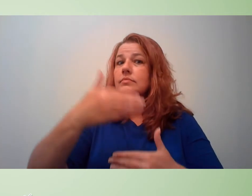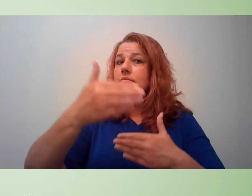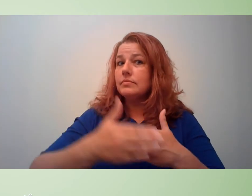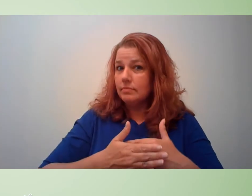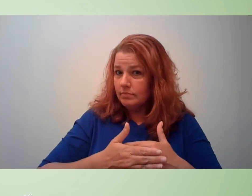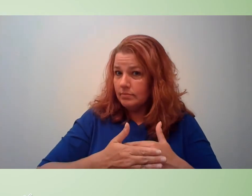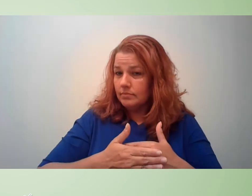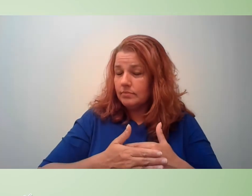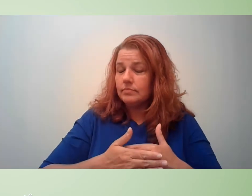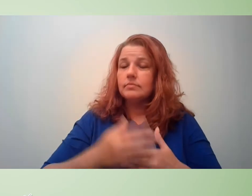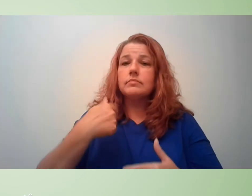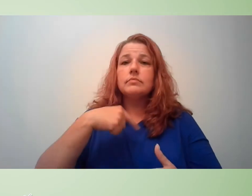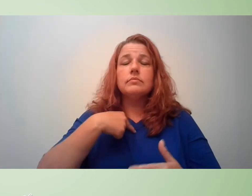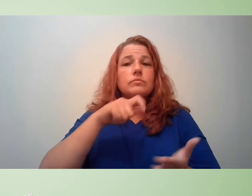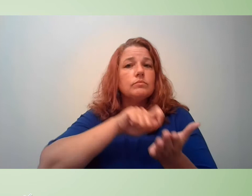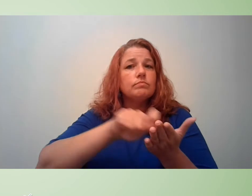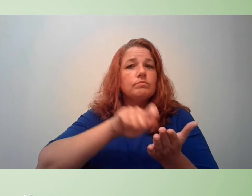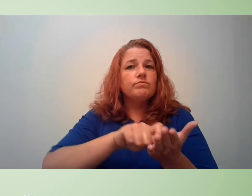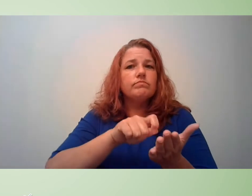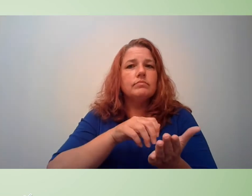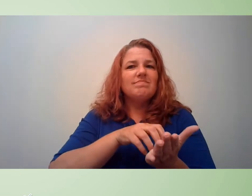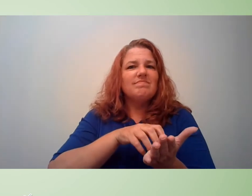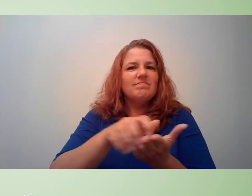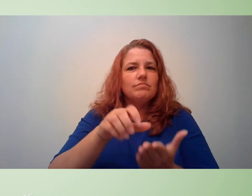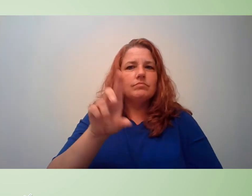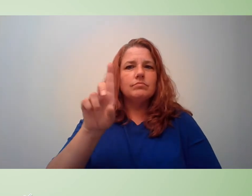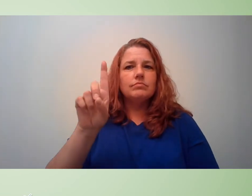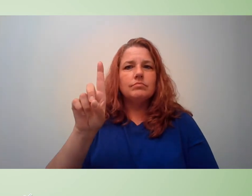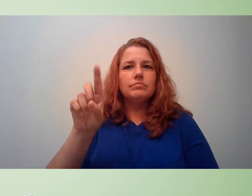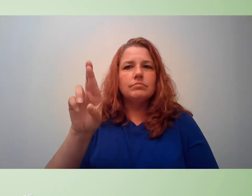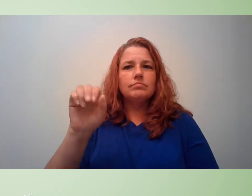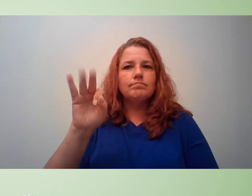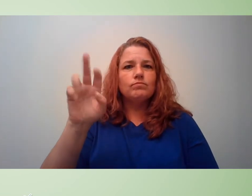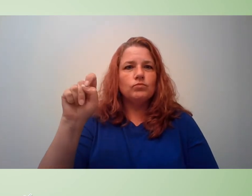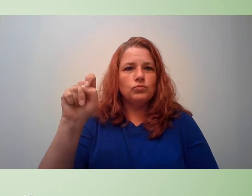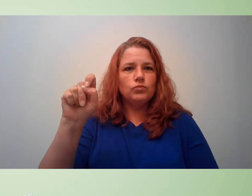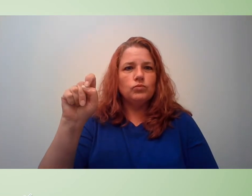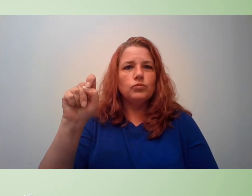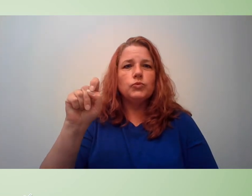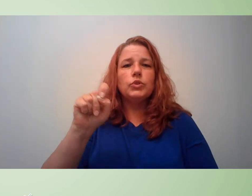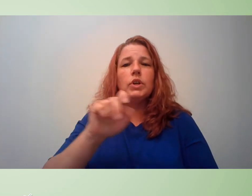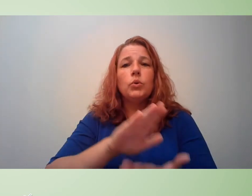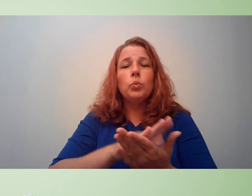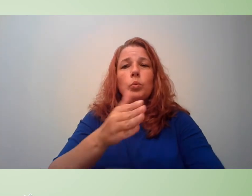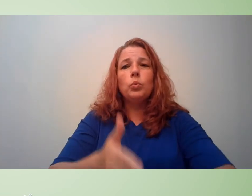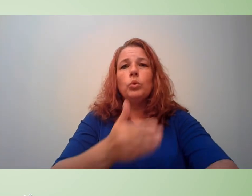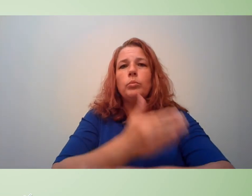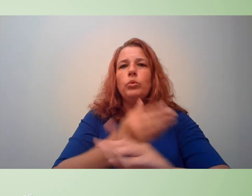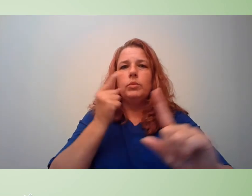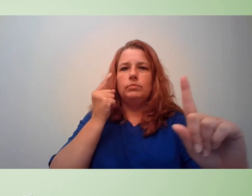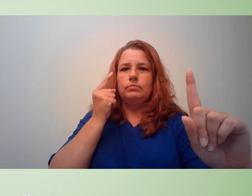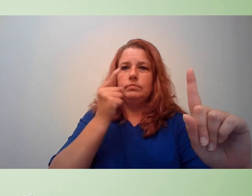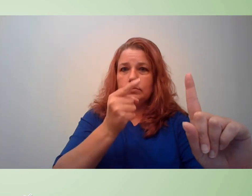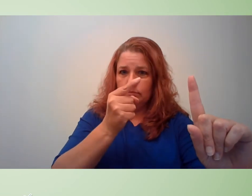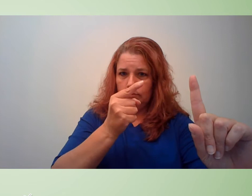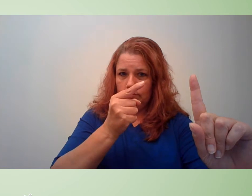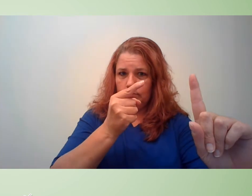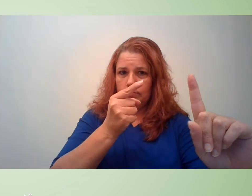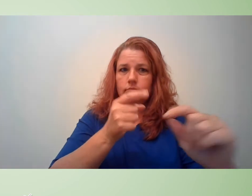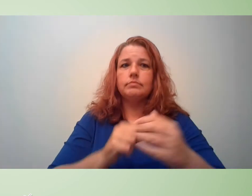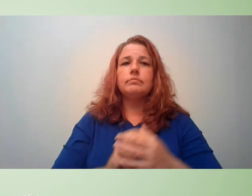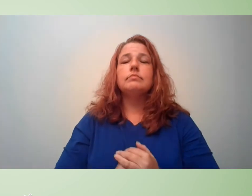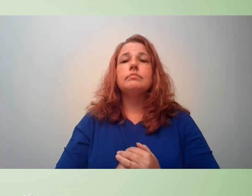Next, we create draft school improvement goals. Our proposed school improvement plan goal number 1 for this year is focused